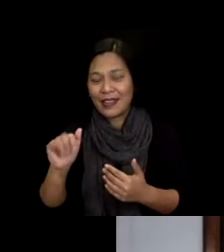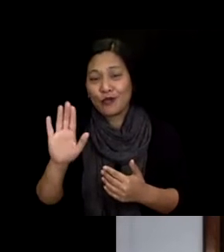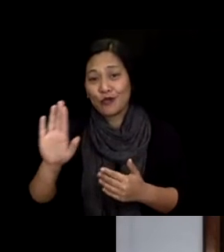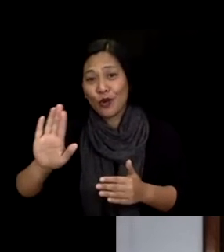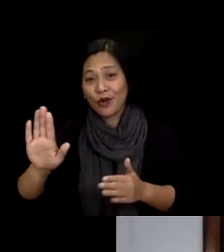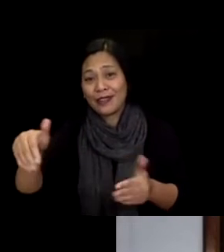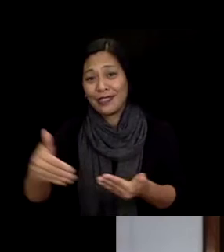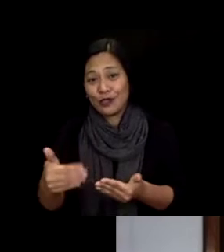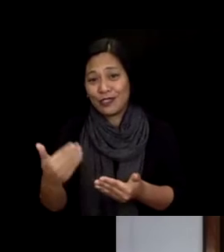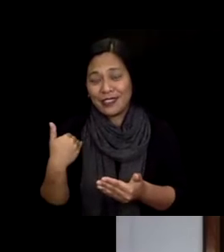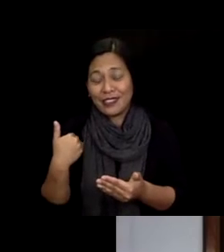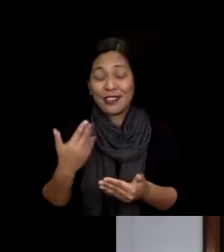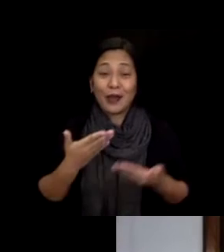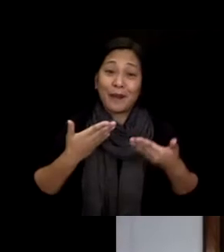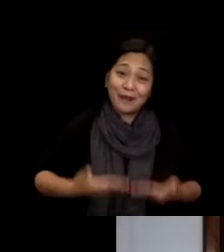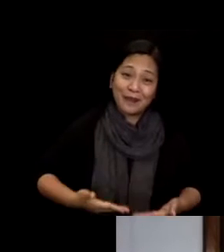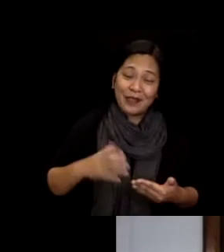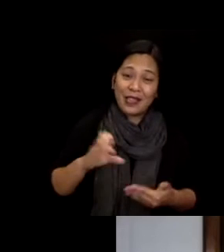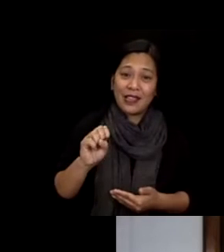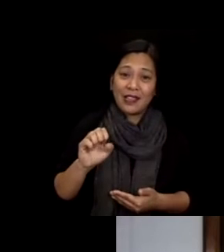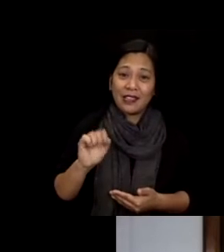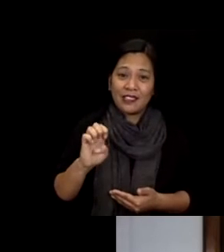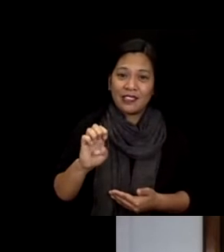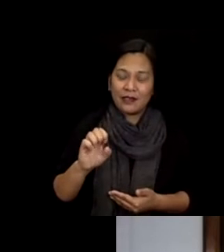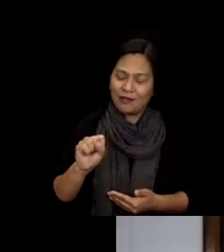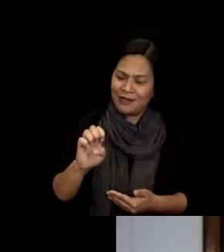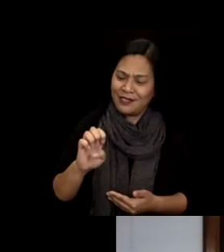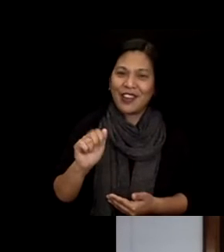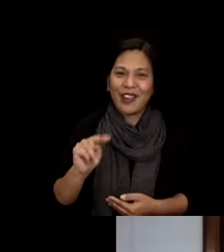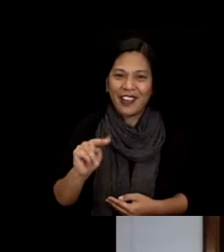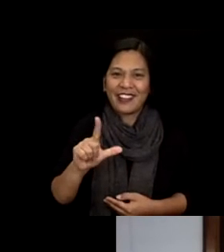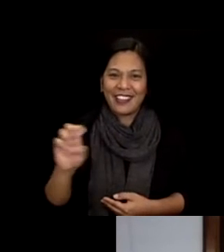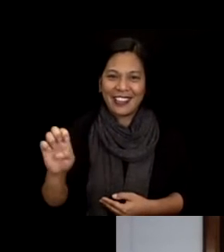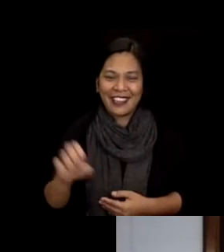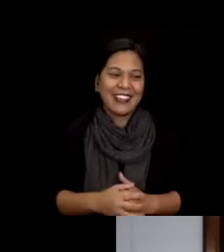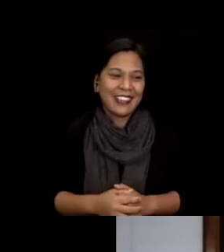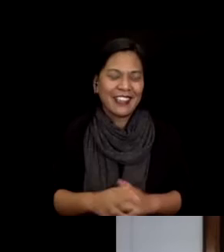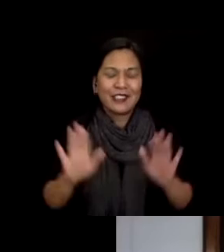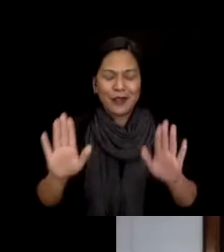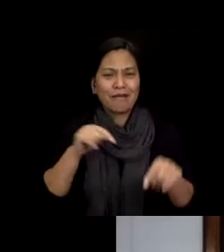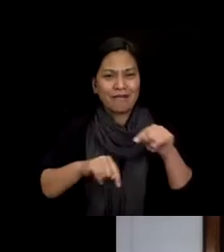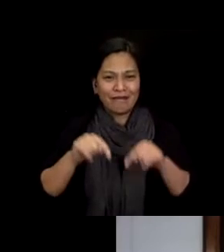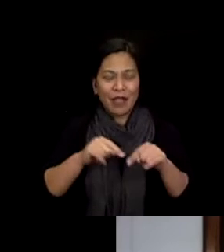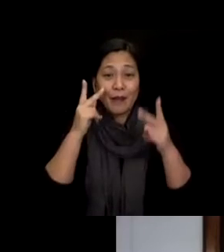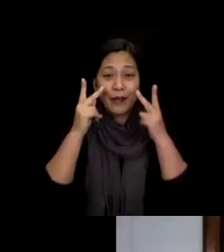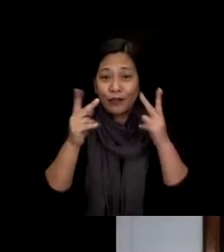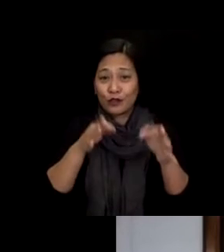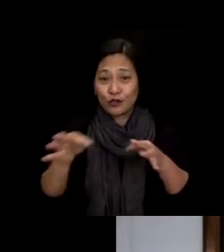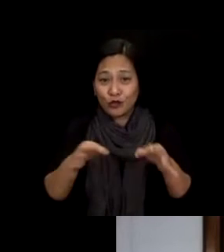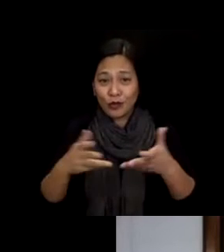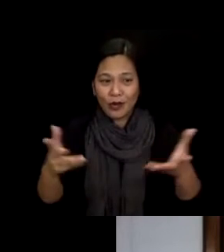I'm Sean Lee. Well, let's start with my visual description.